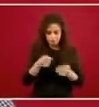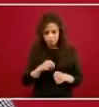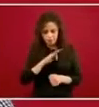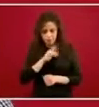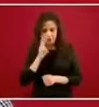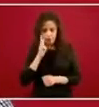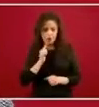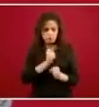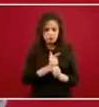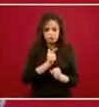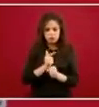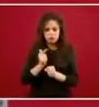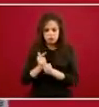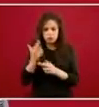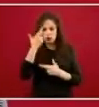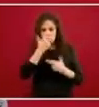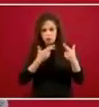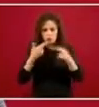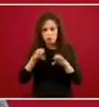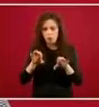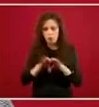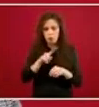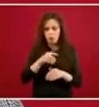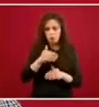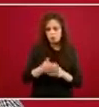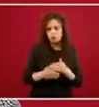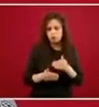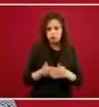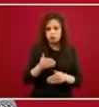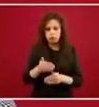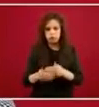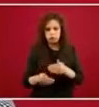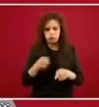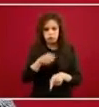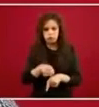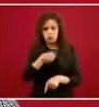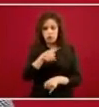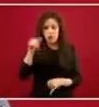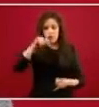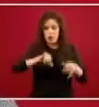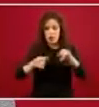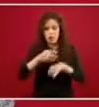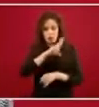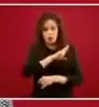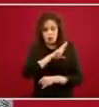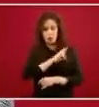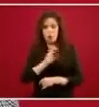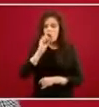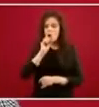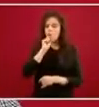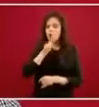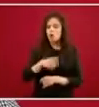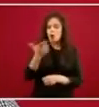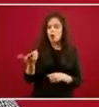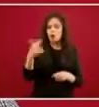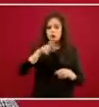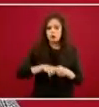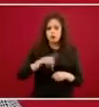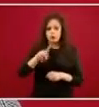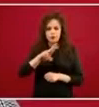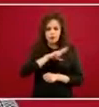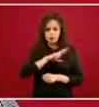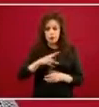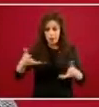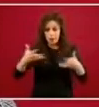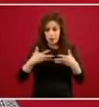that I'm leader of. We do not handle the punishments or the fines. This is under the jurisdiction